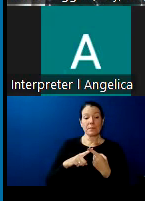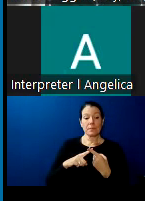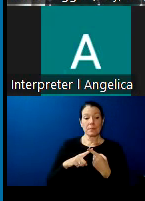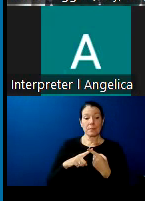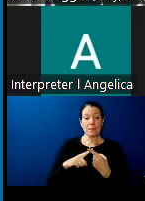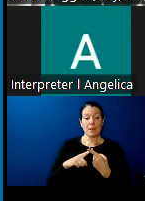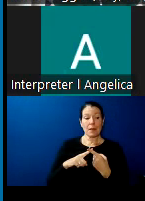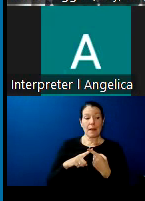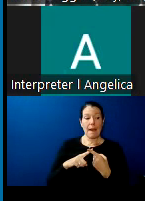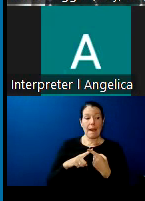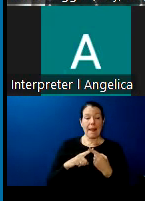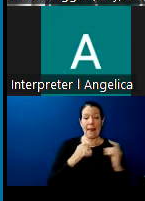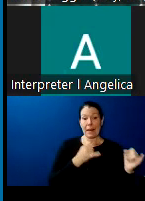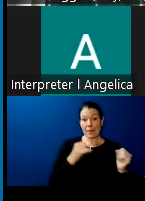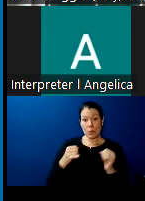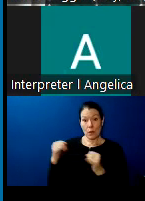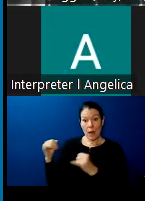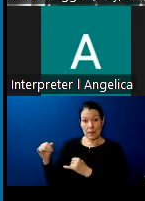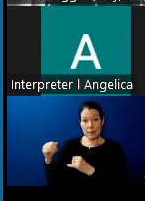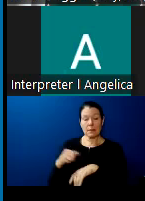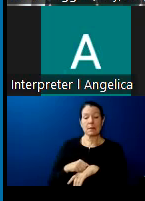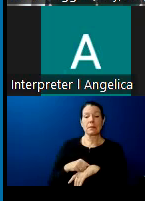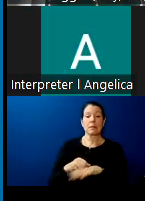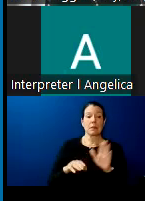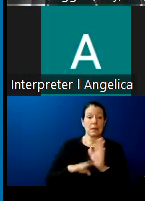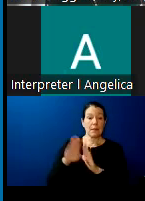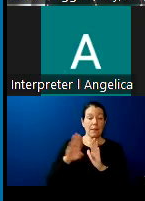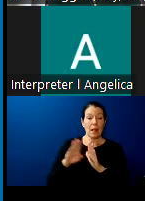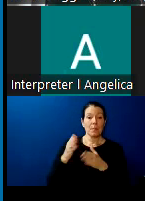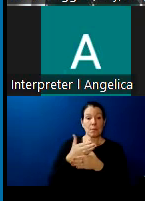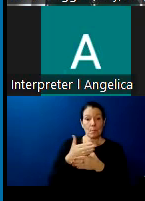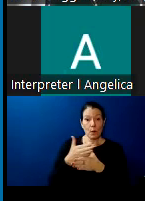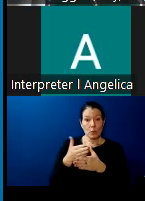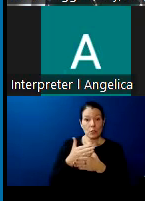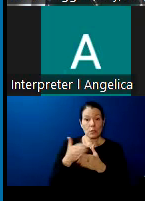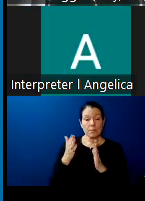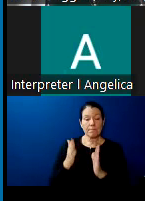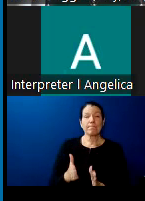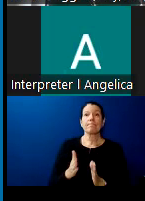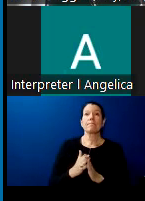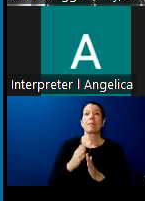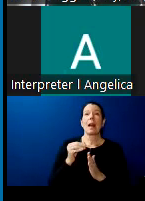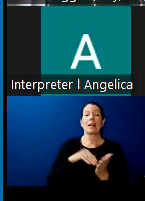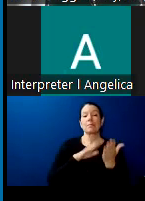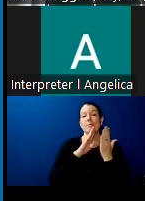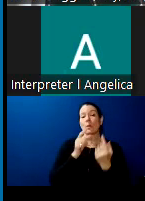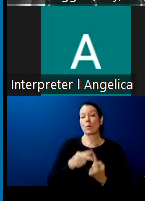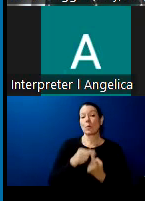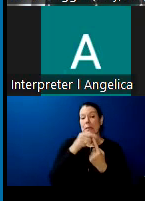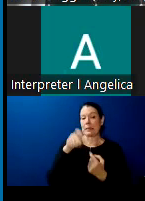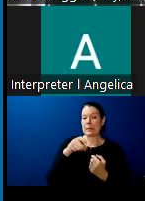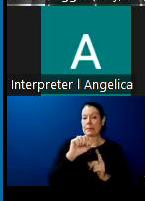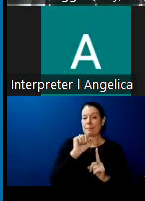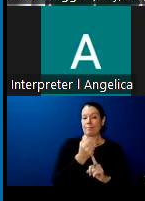is that it's individualized, it's developed in partnership, and it addresses the unique needs and circumstances